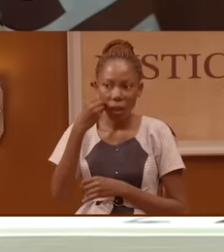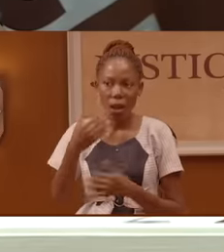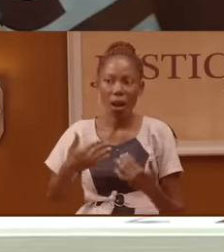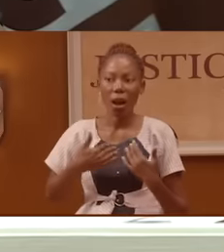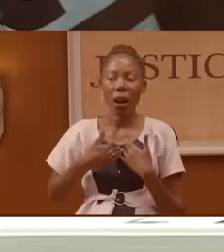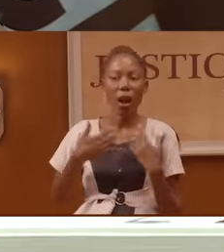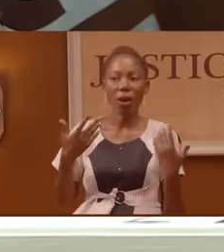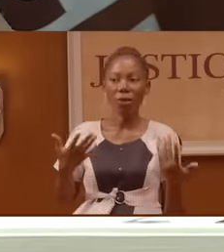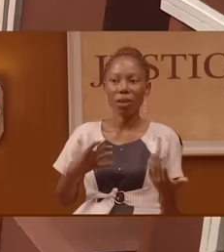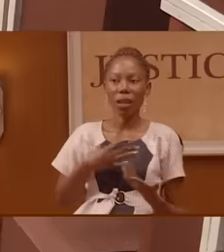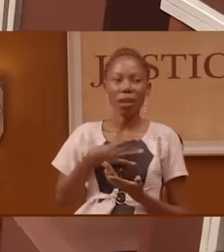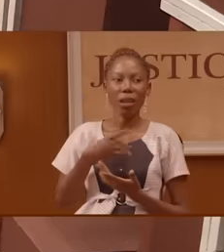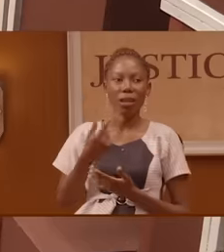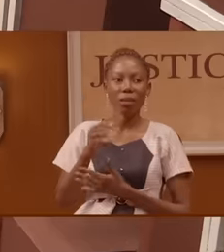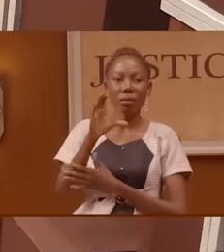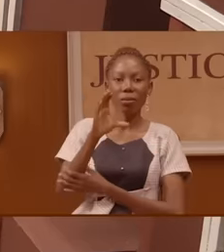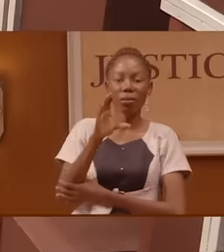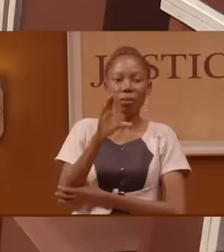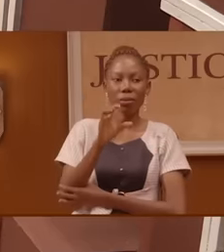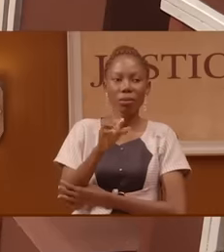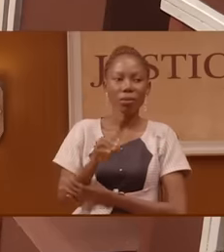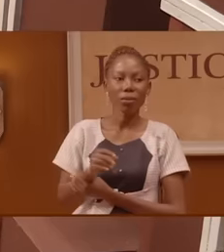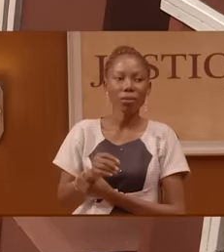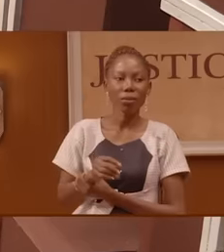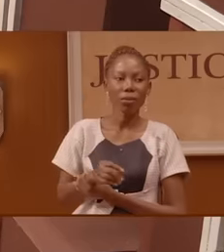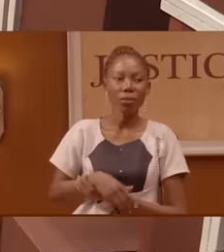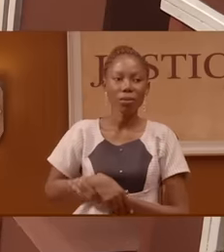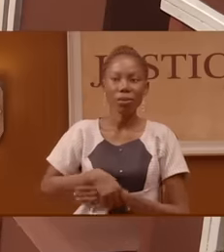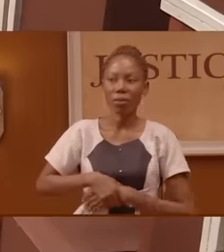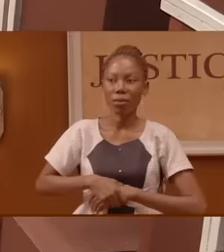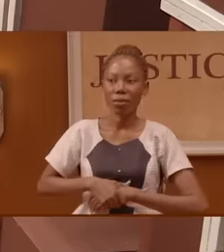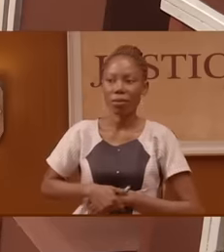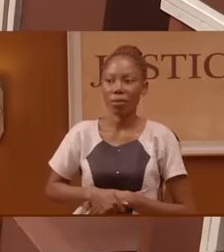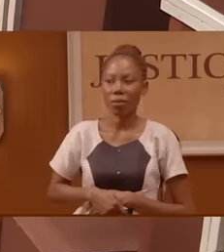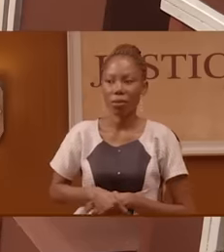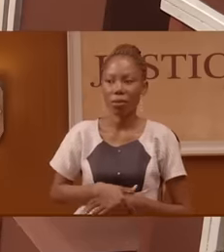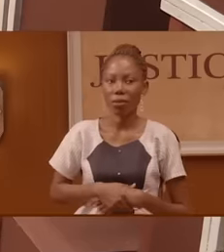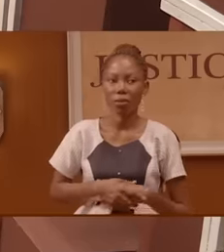big canal that runs through the house. Be careful what you say. That's where they raise your husband.